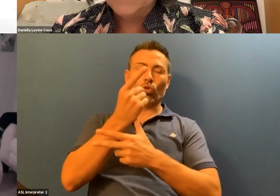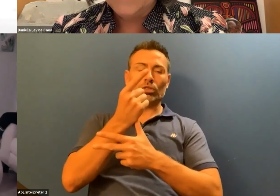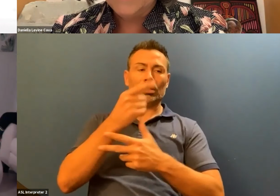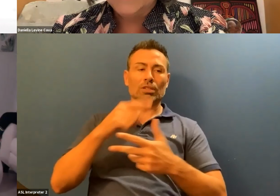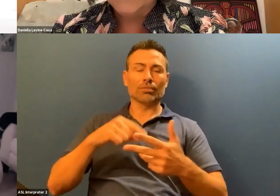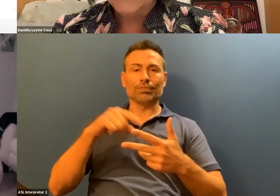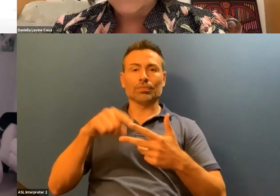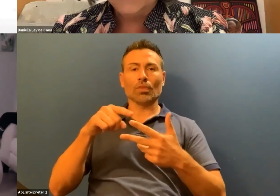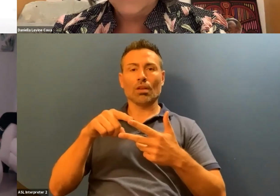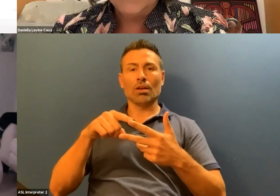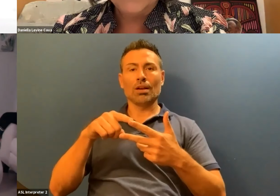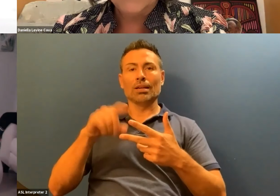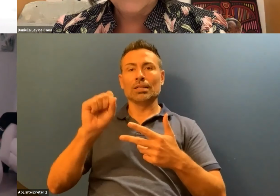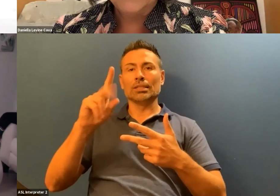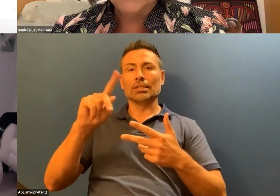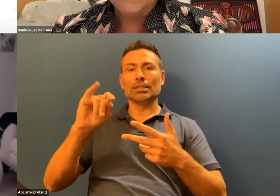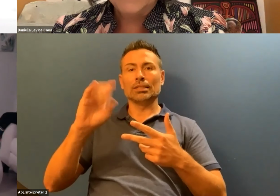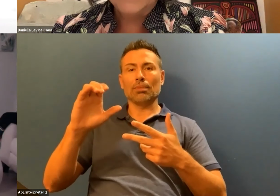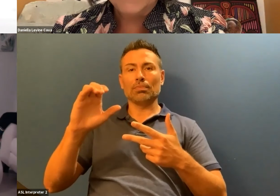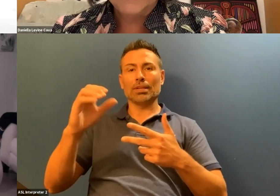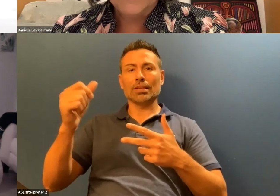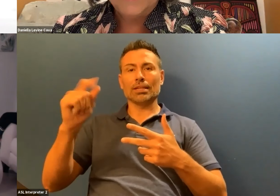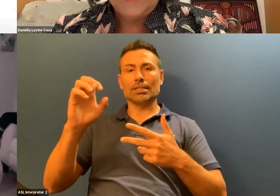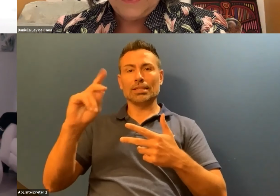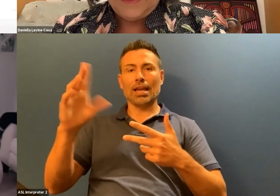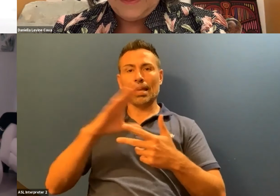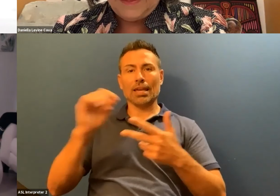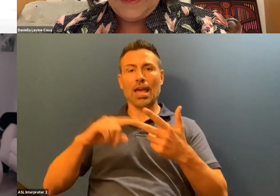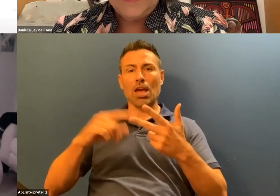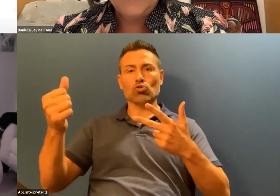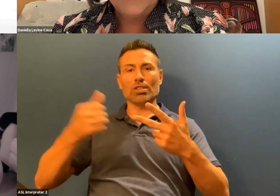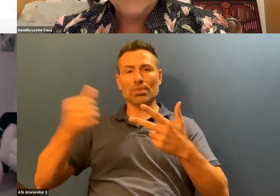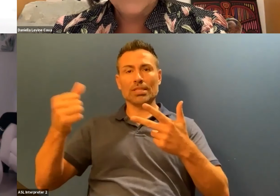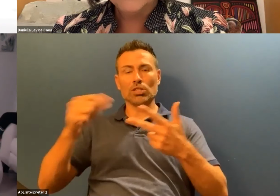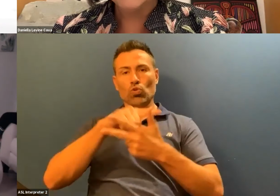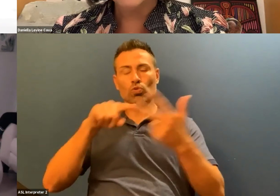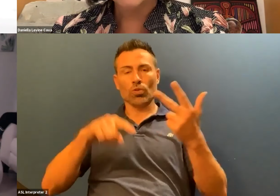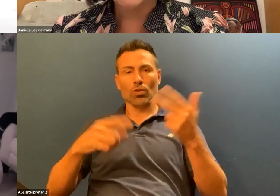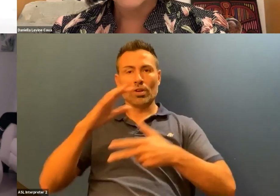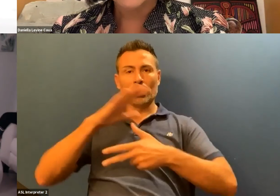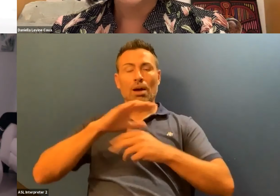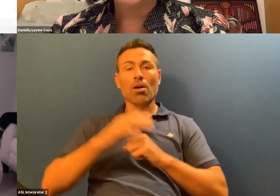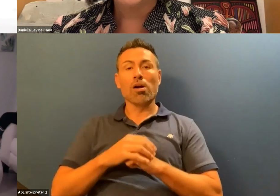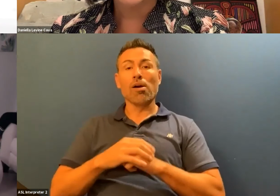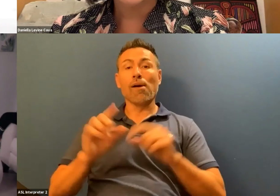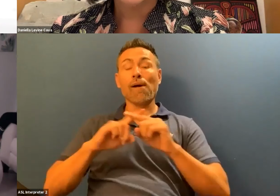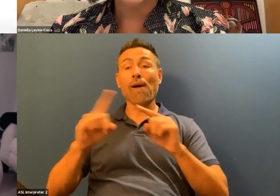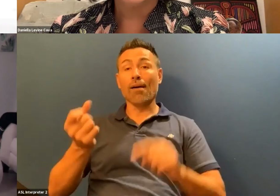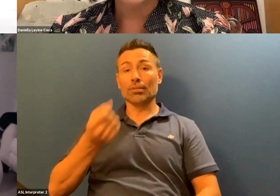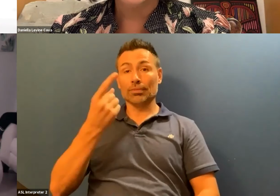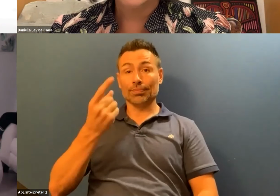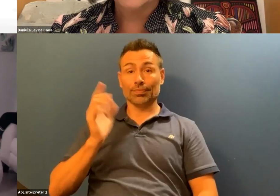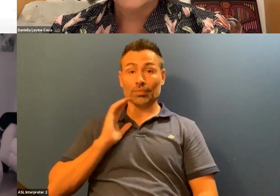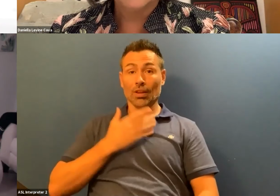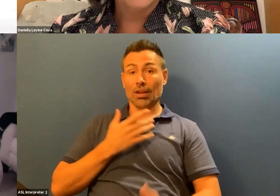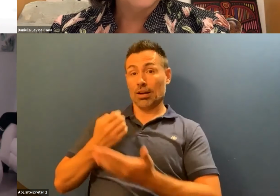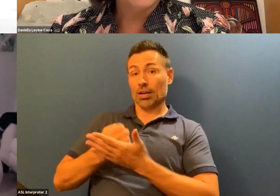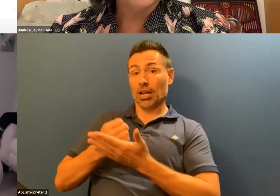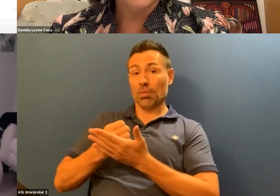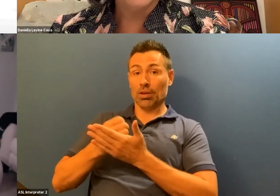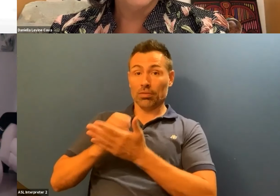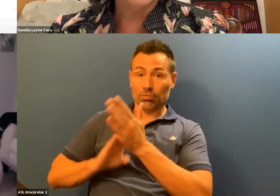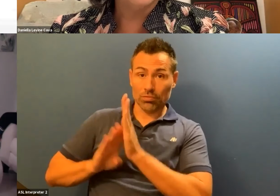work on the septic tank issue and transportation. I think those are the three top things, but understand that getting our economy up and running is going